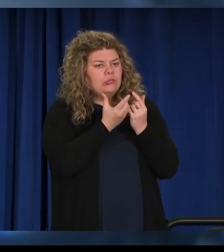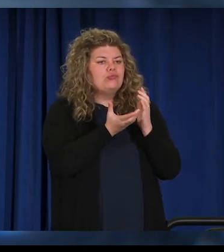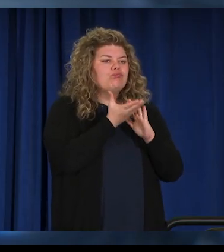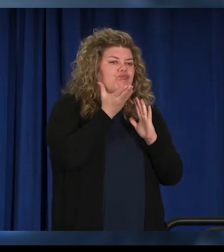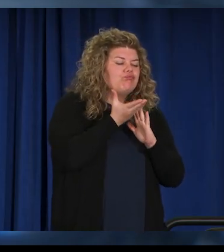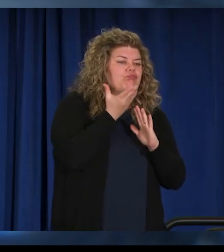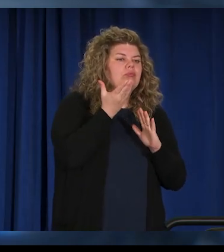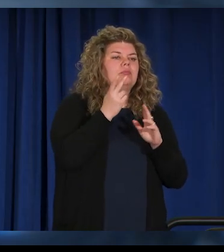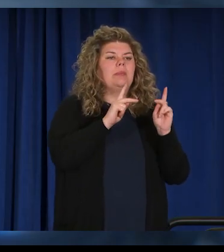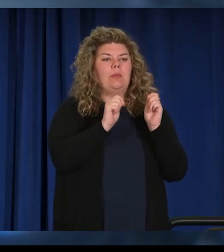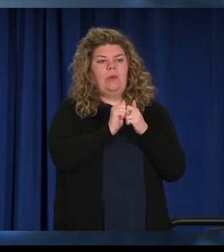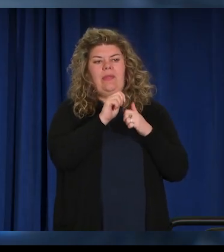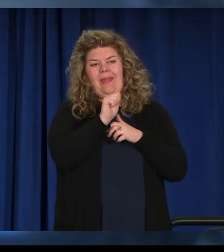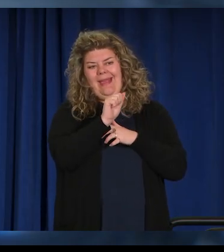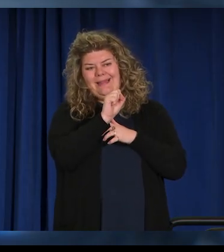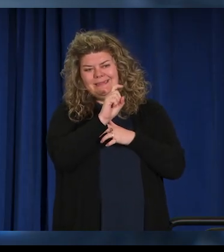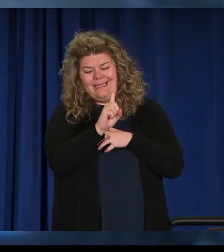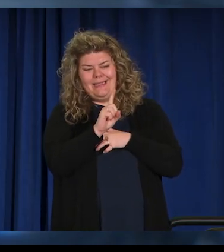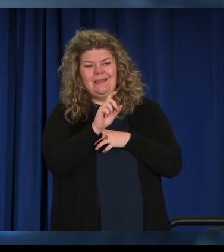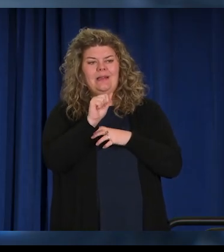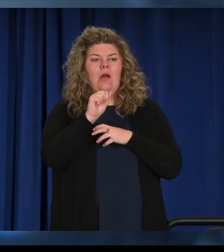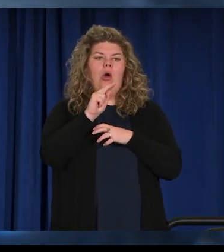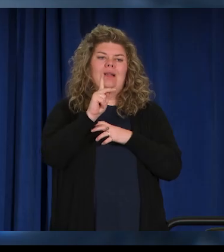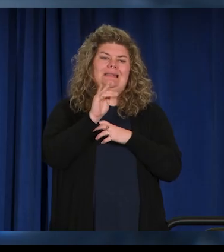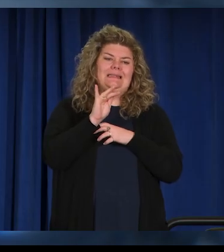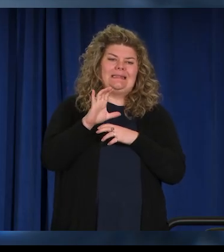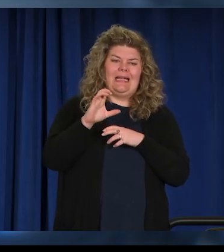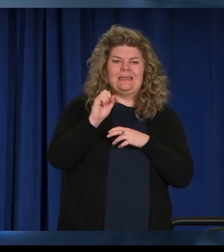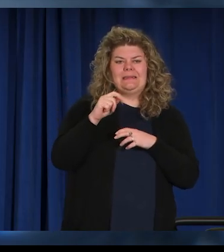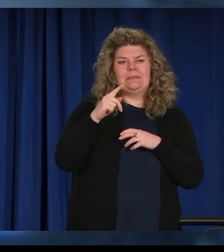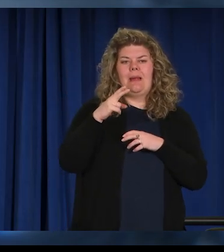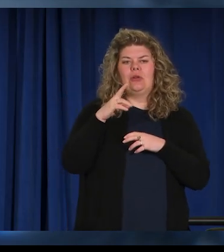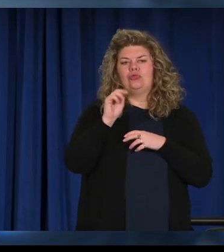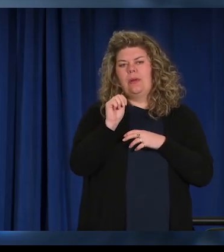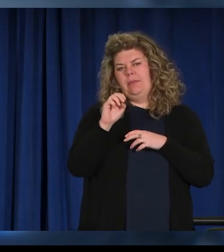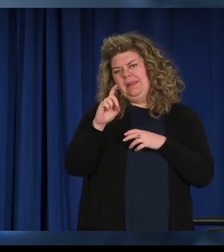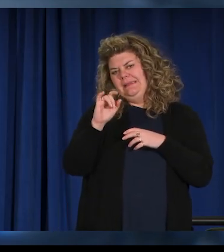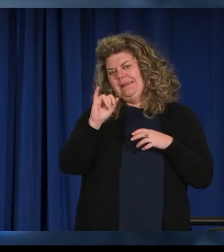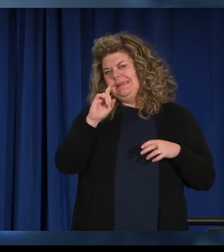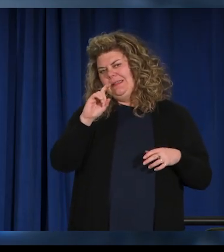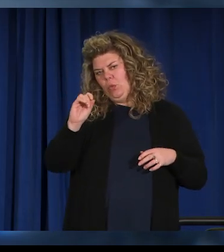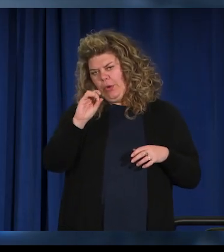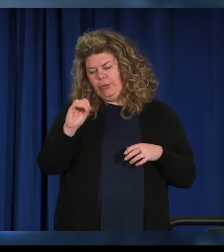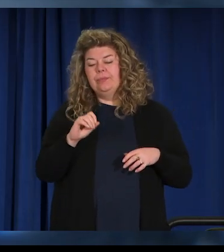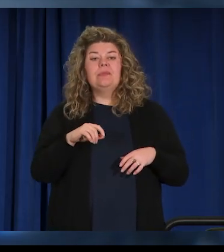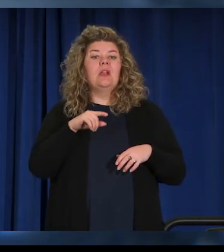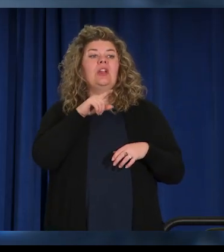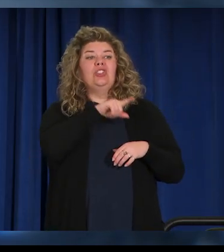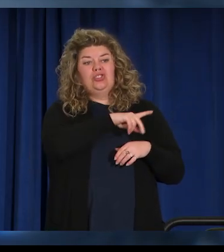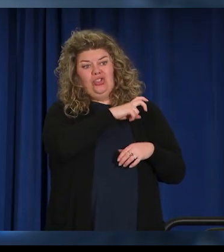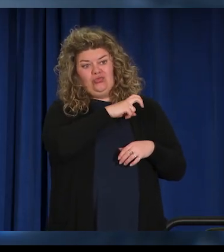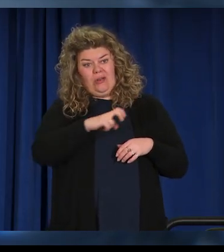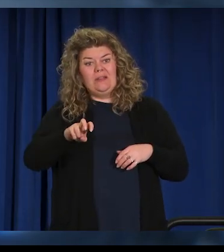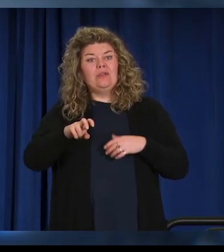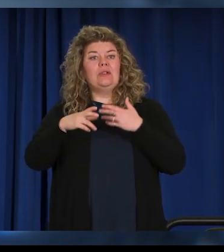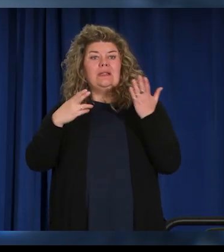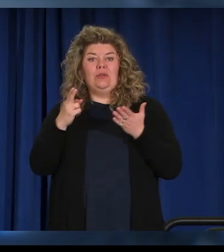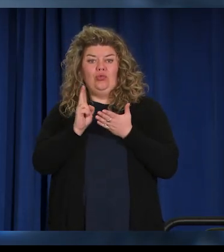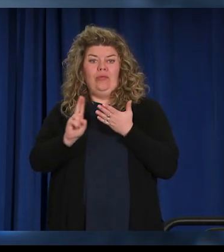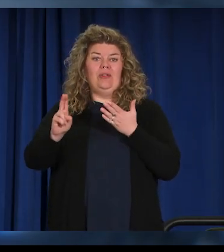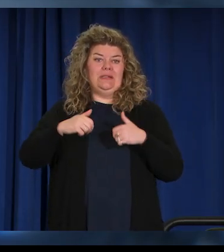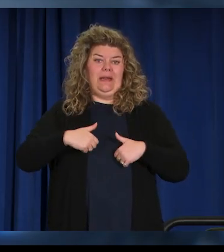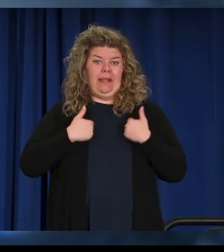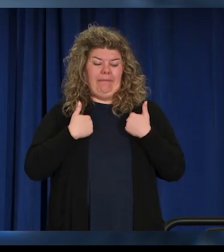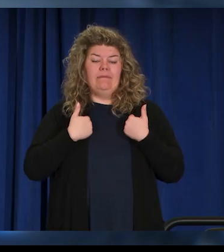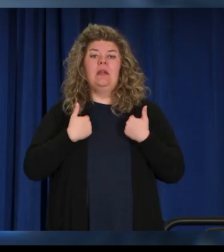with ASD, autistic spectrum disorder, to assist with their transition to the university life and academics.